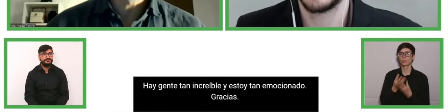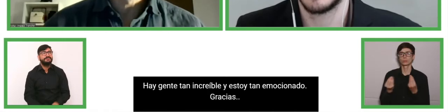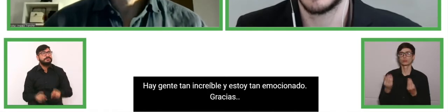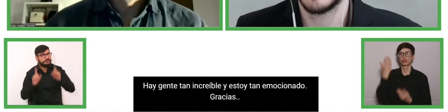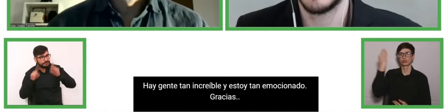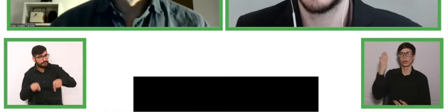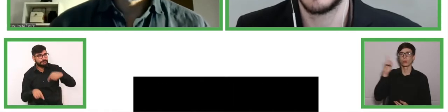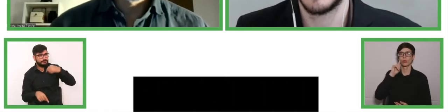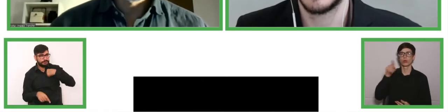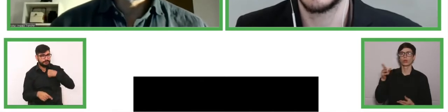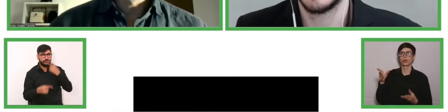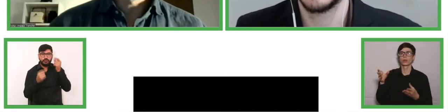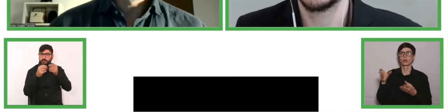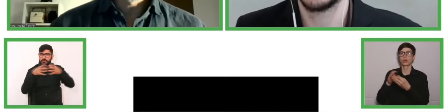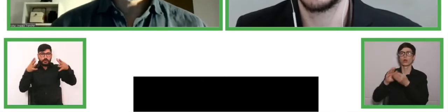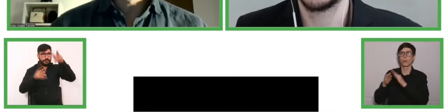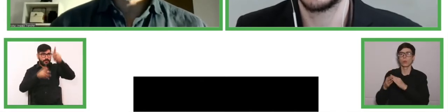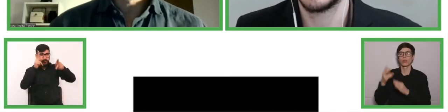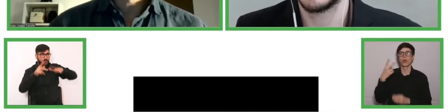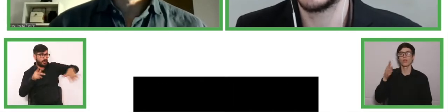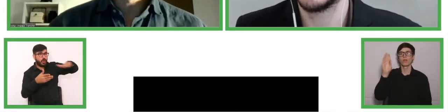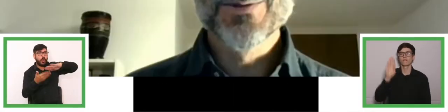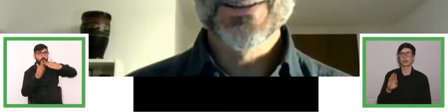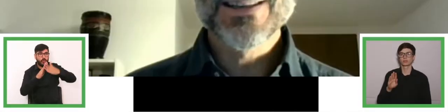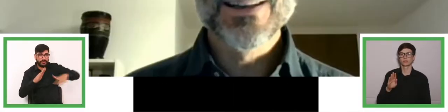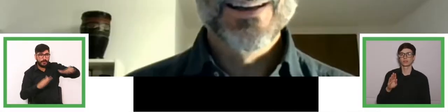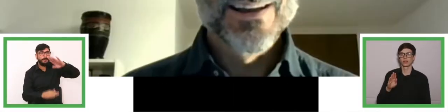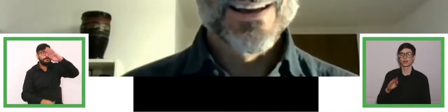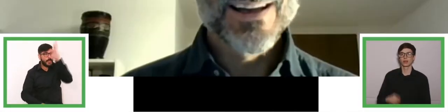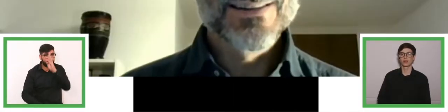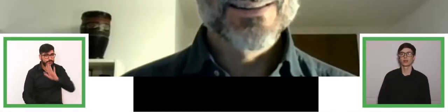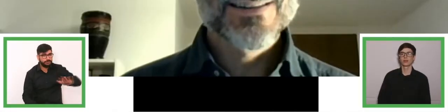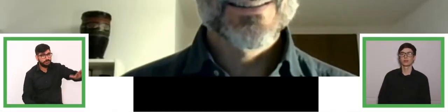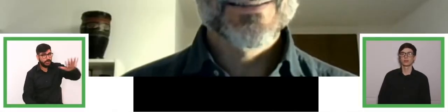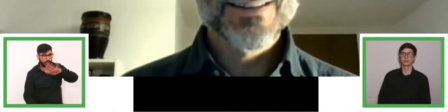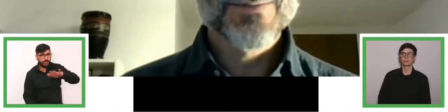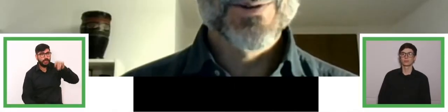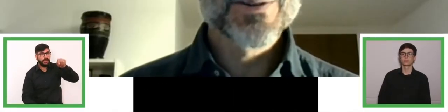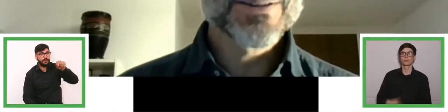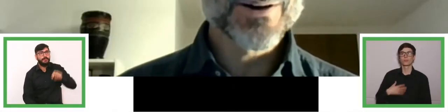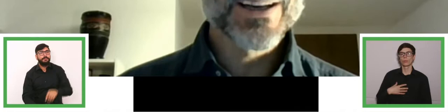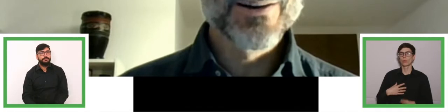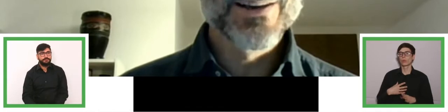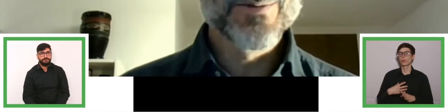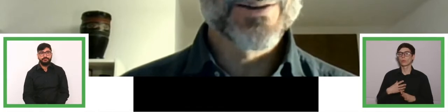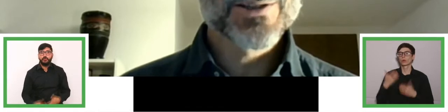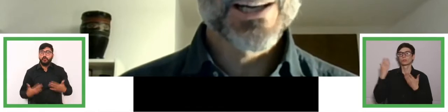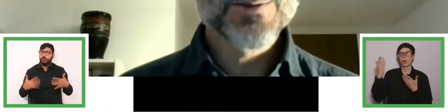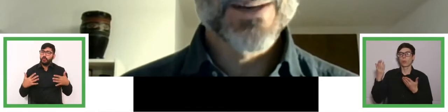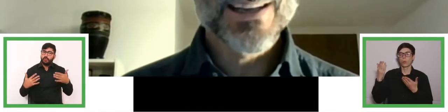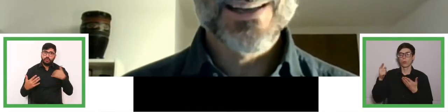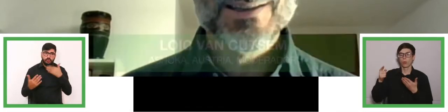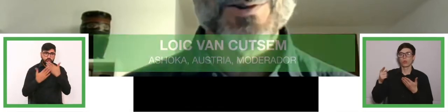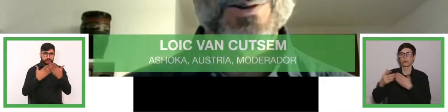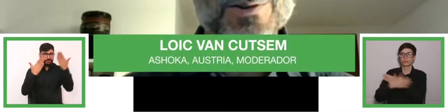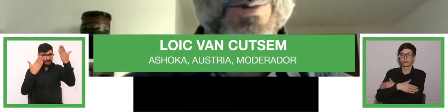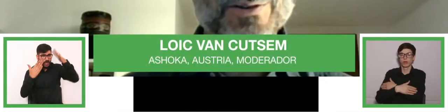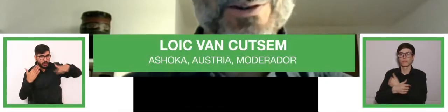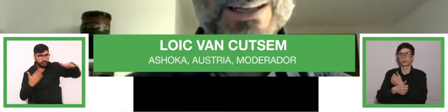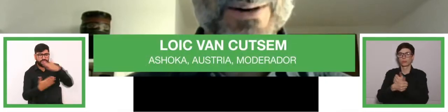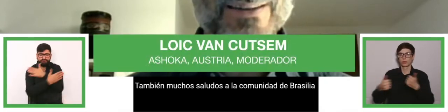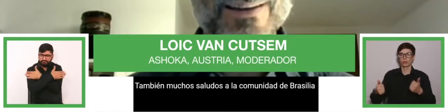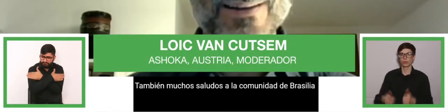chat. So hello to the whole Brazilian community. And we were talking earlier about change making and